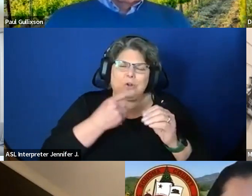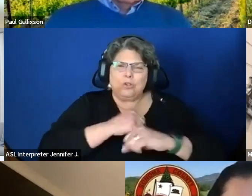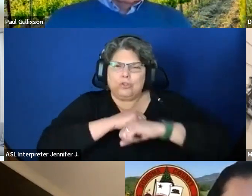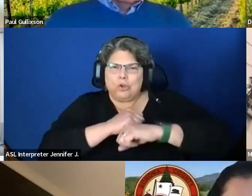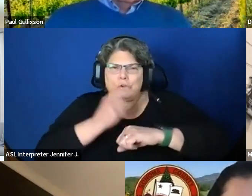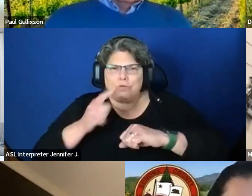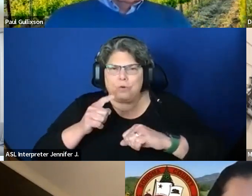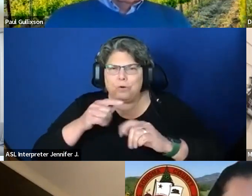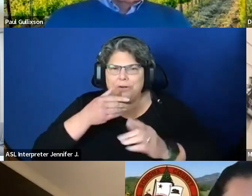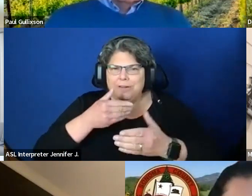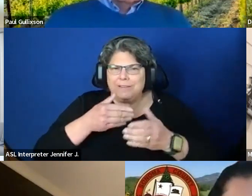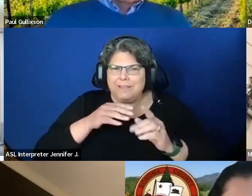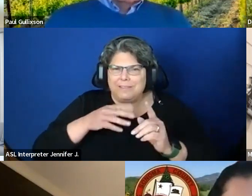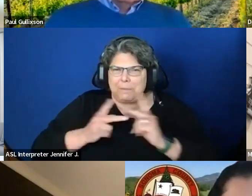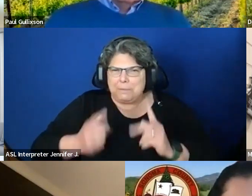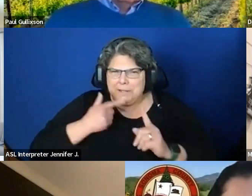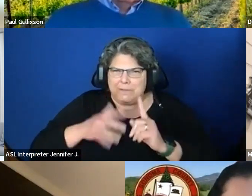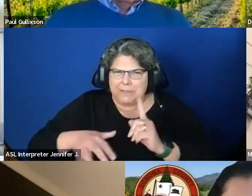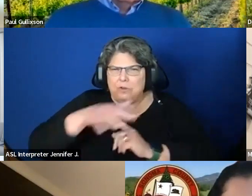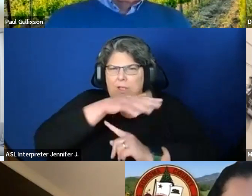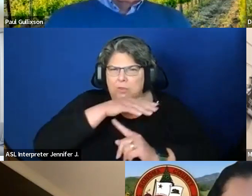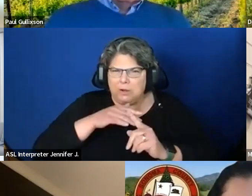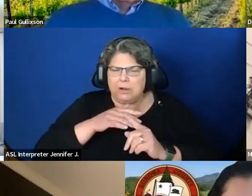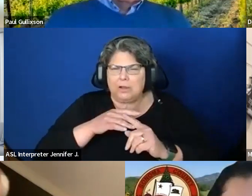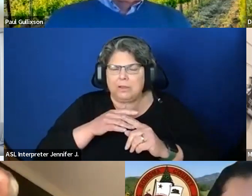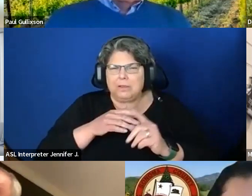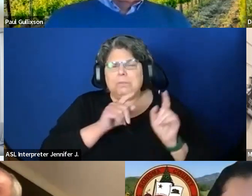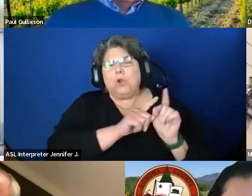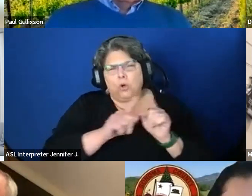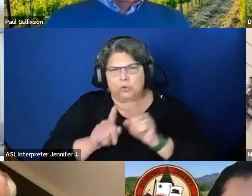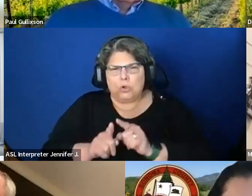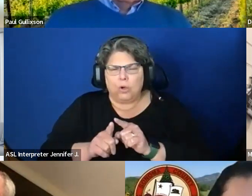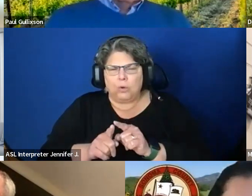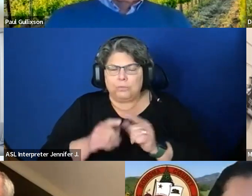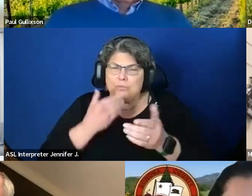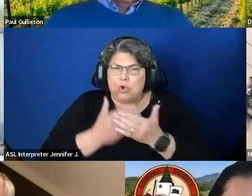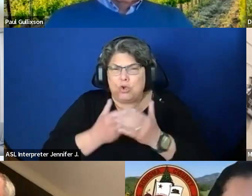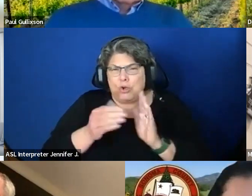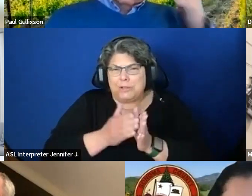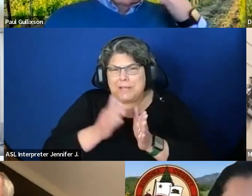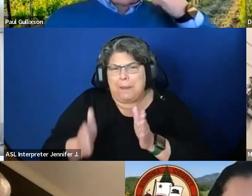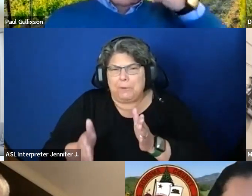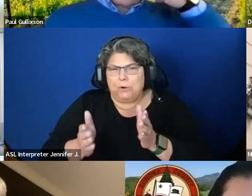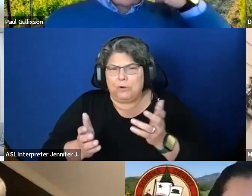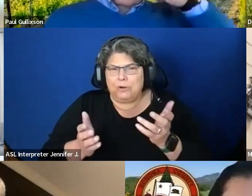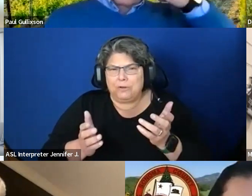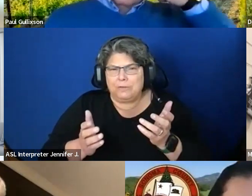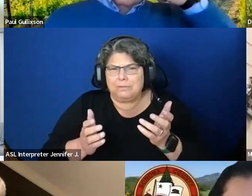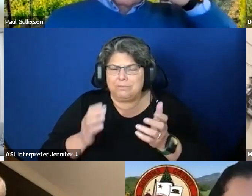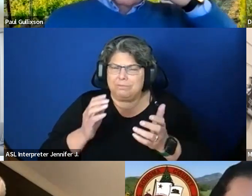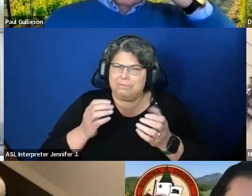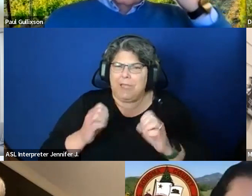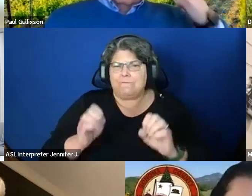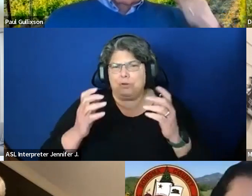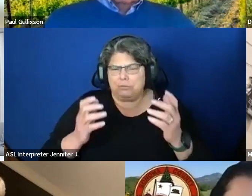the neighborhood, but also just, you know, a good neighbor effort